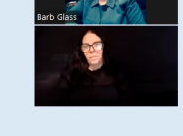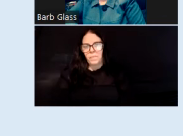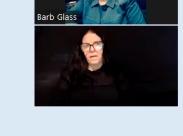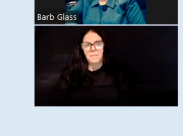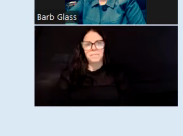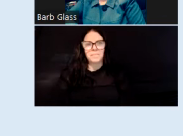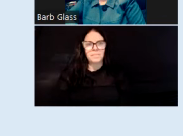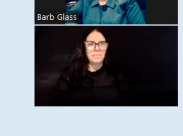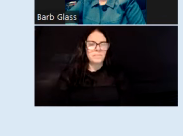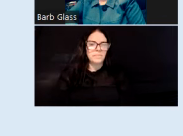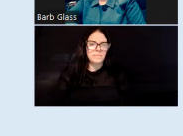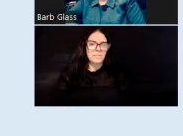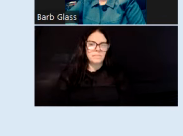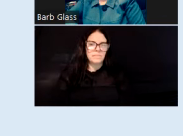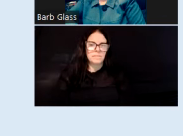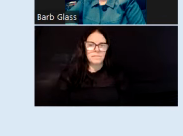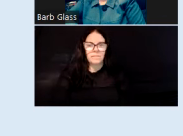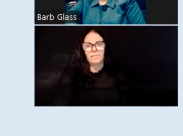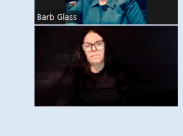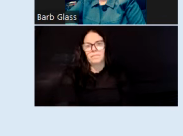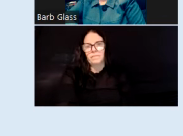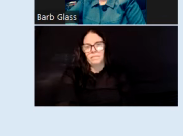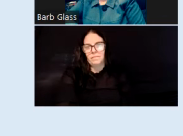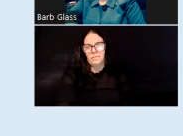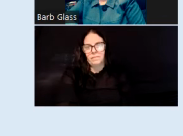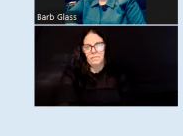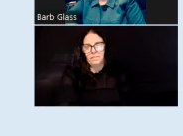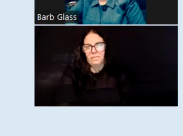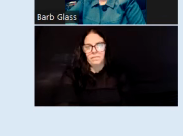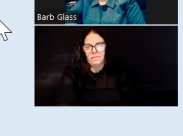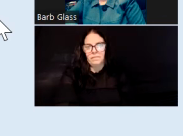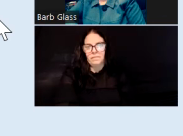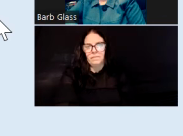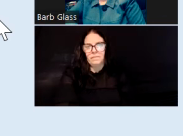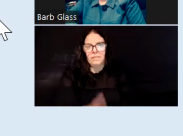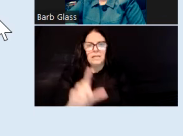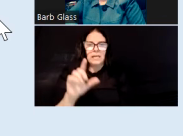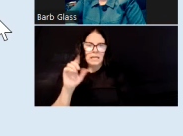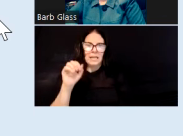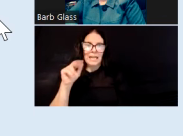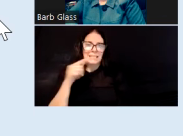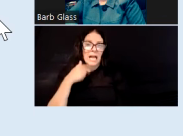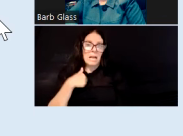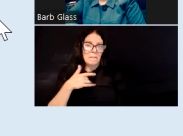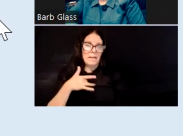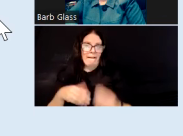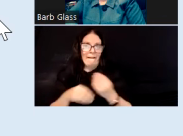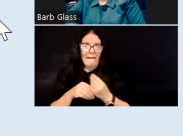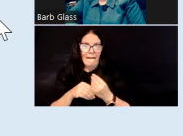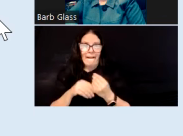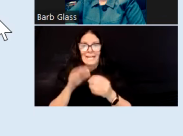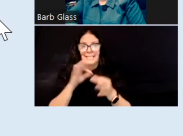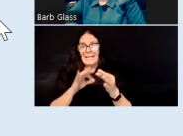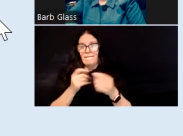tend to add information rather than remove. Yeah, that's true. Folks may or may not be comfortable disclosing a